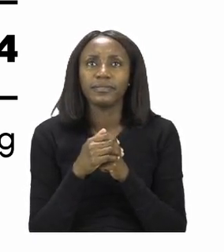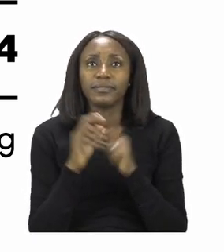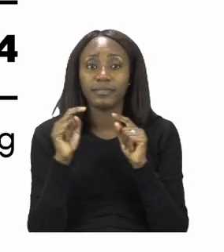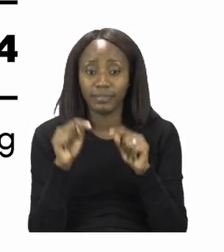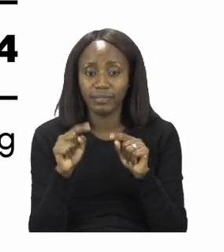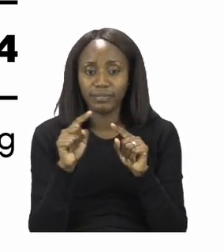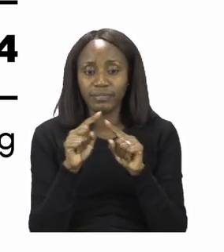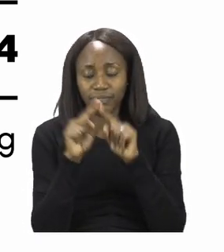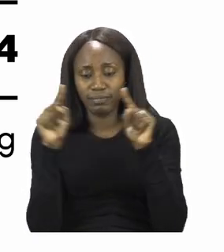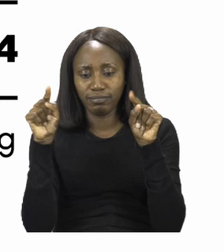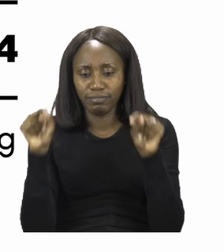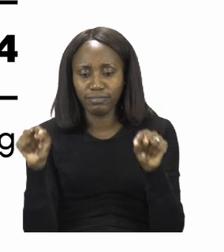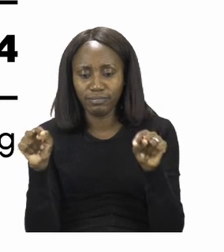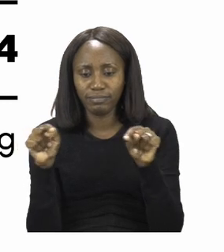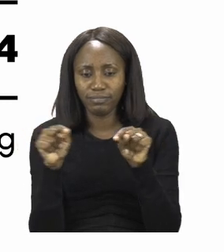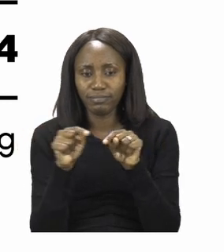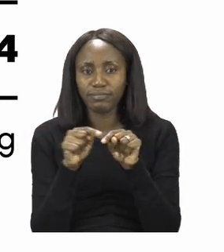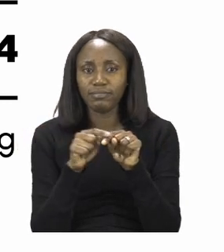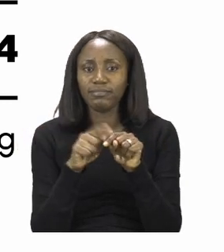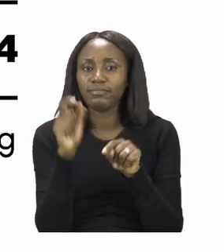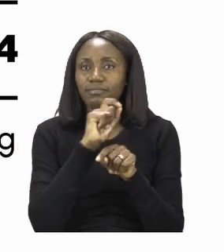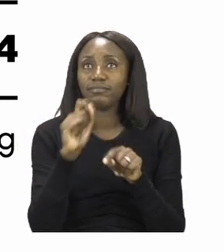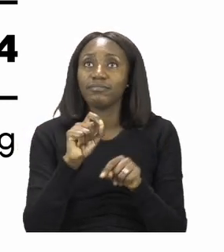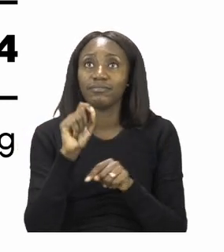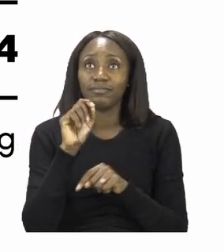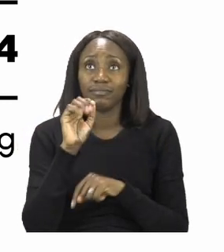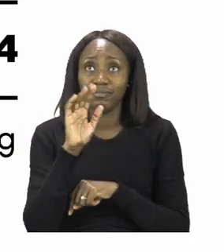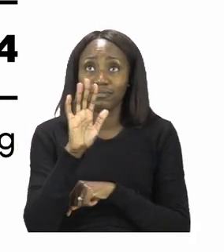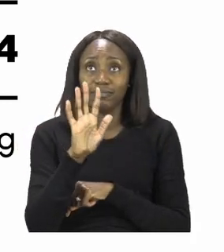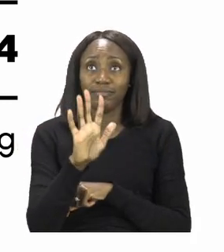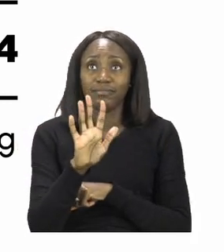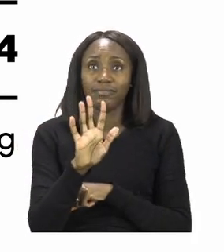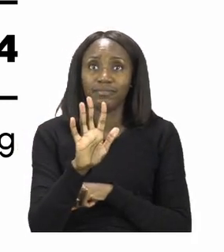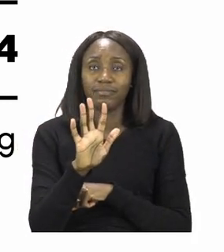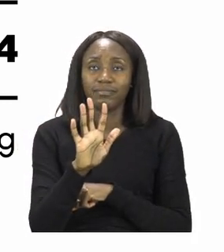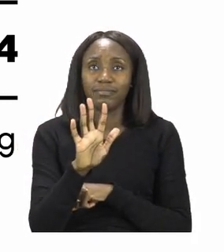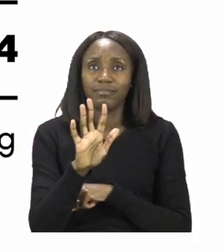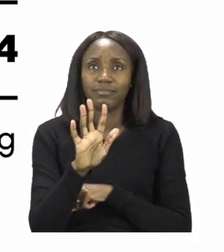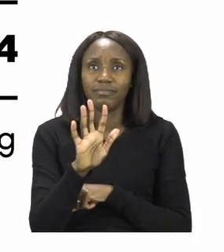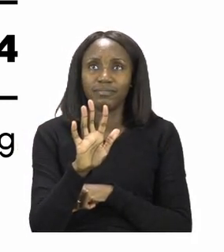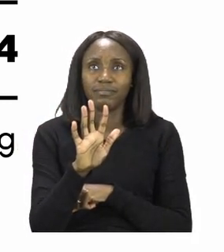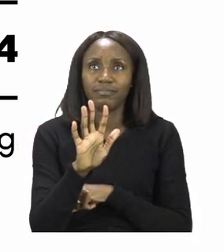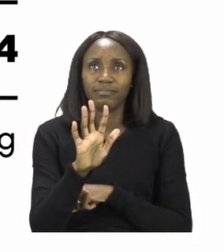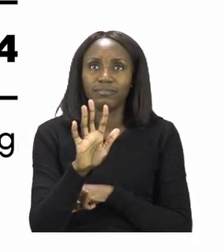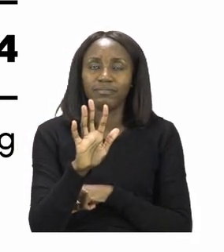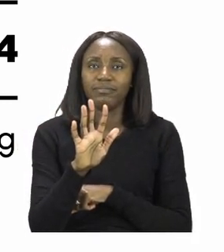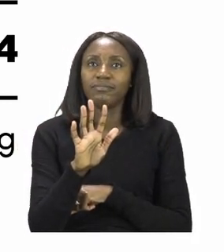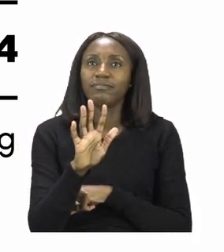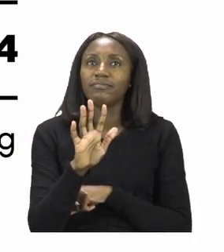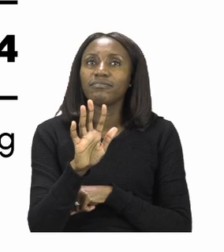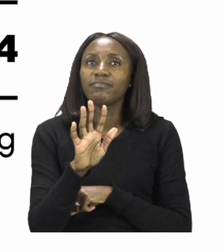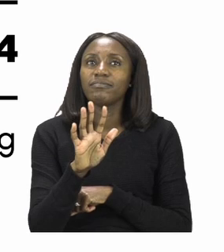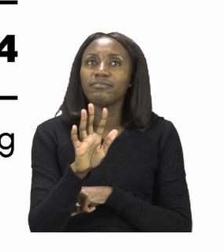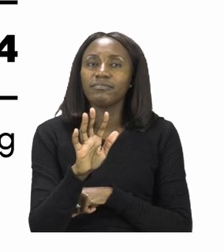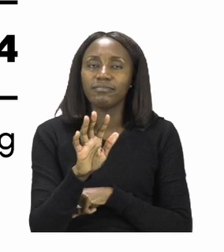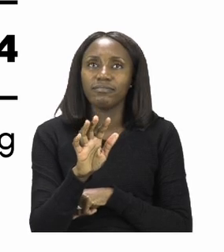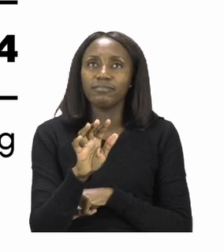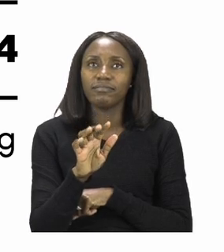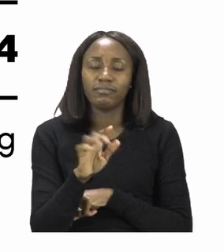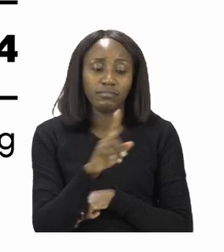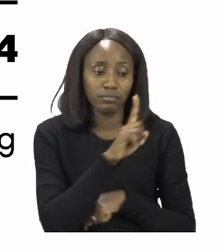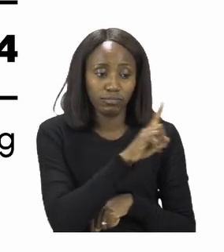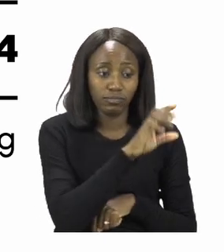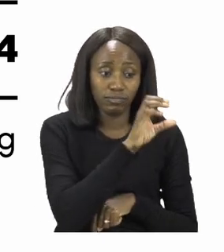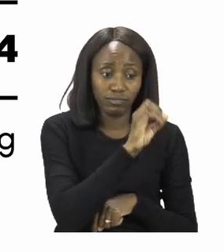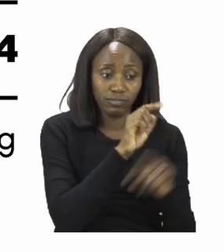one, you're going to write the number 5. The first box says